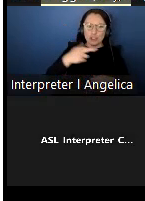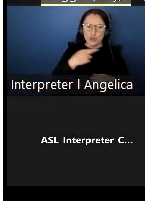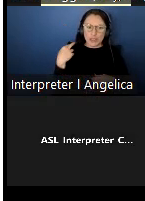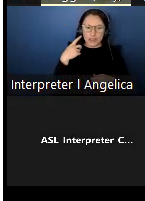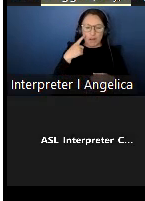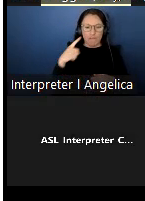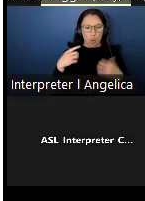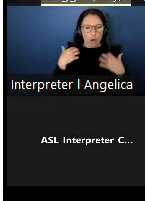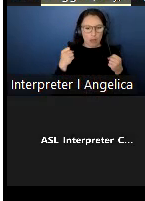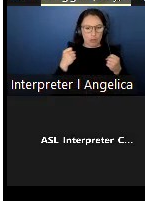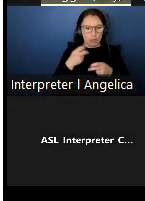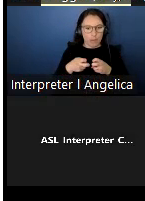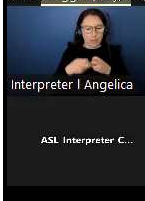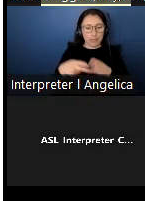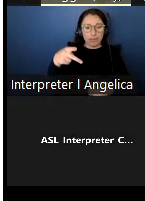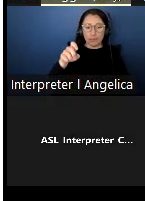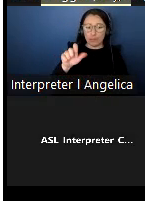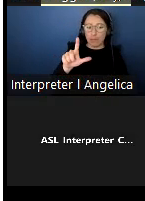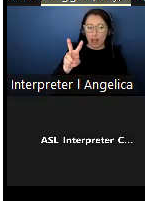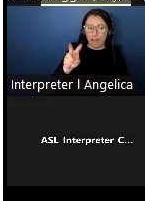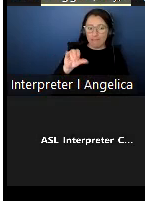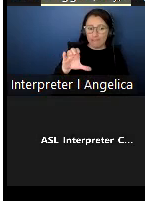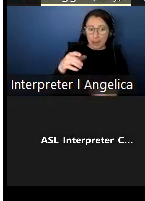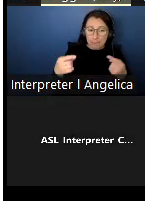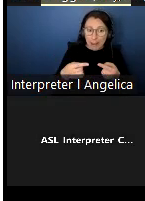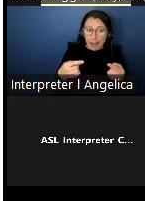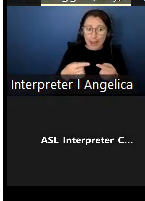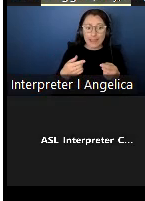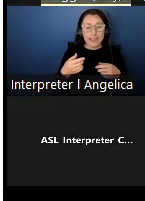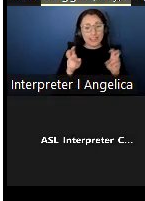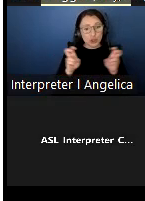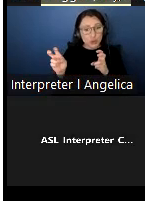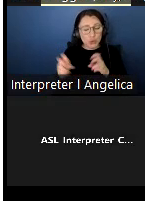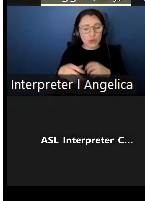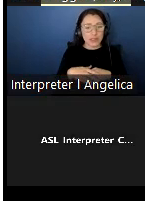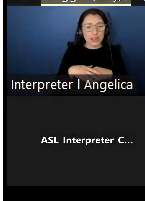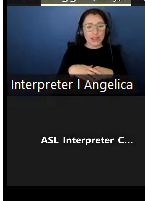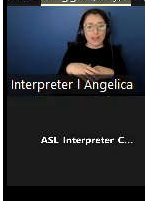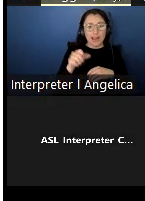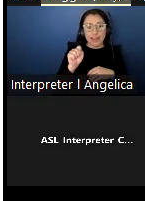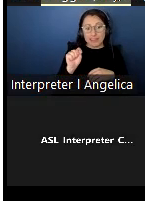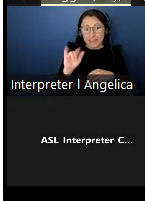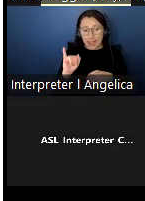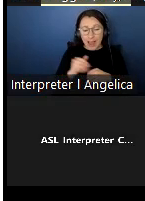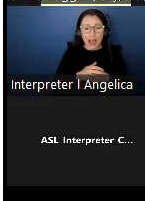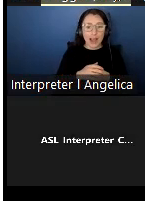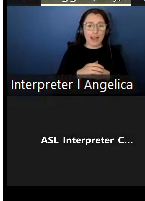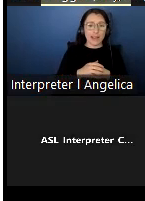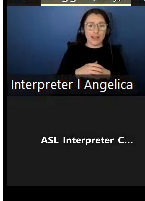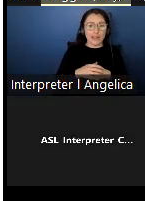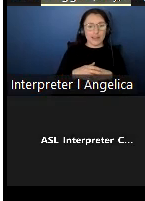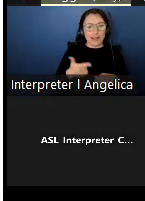including, pelvic pain and issues, sexually transmitted infections, gastrointestinal